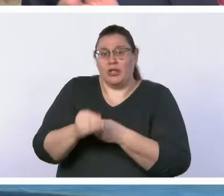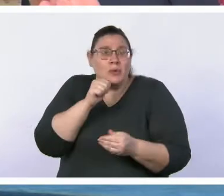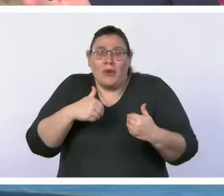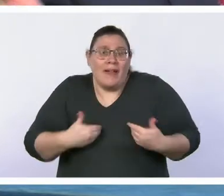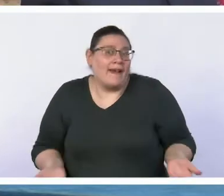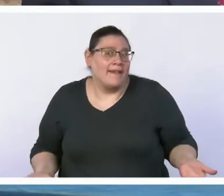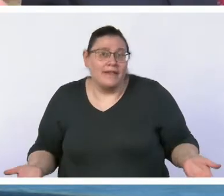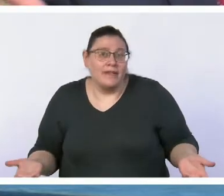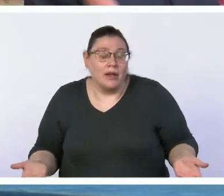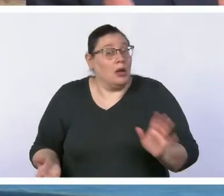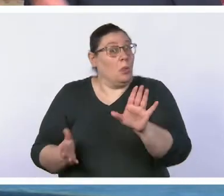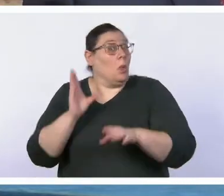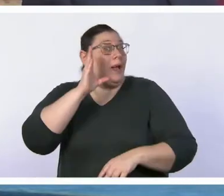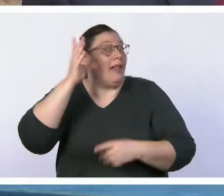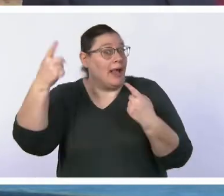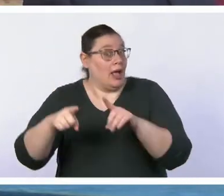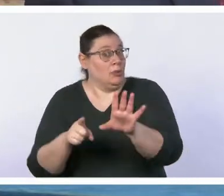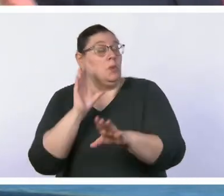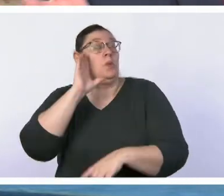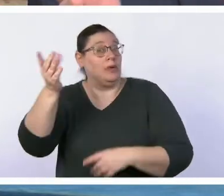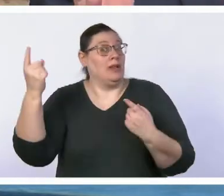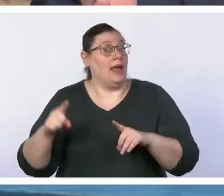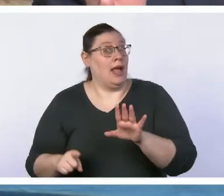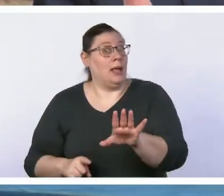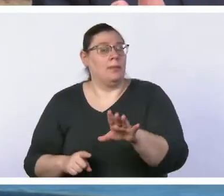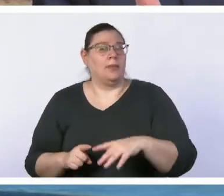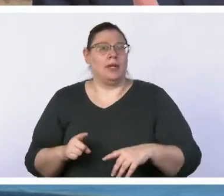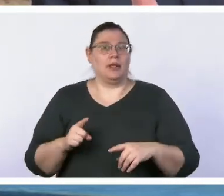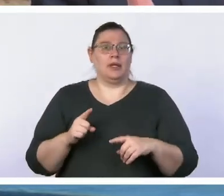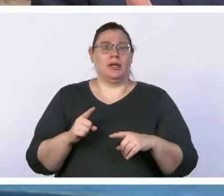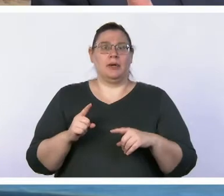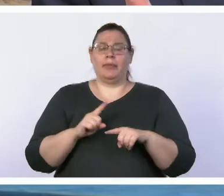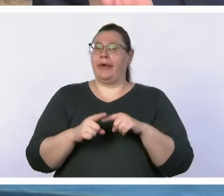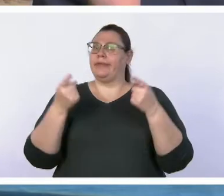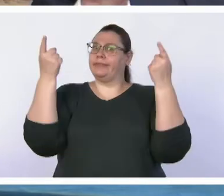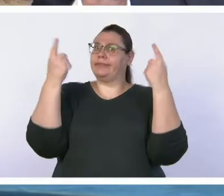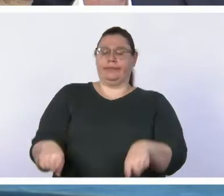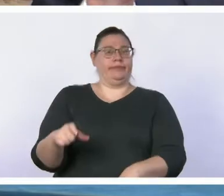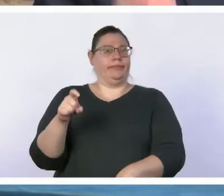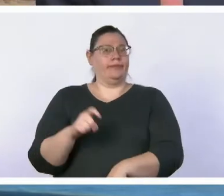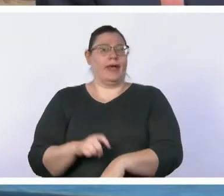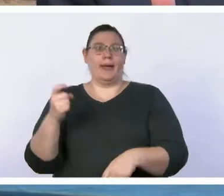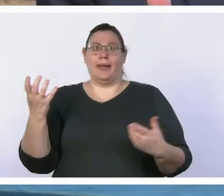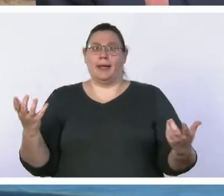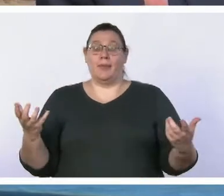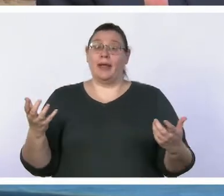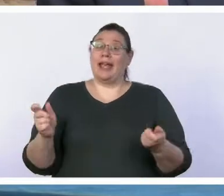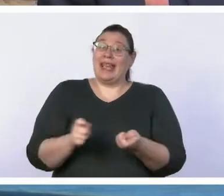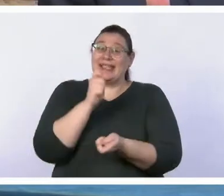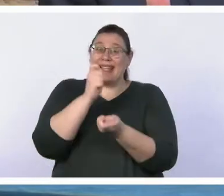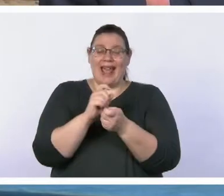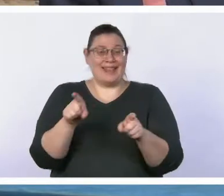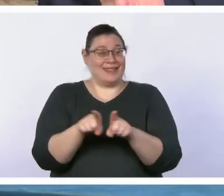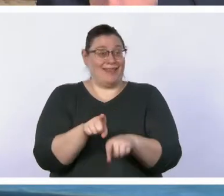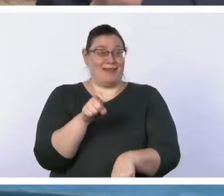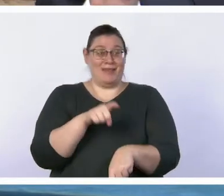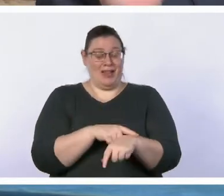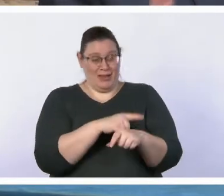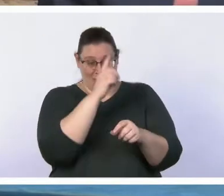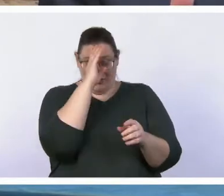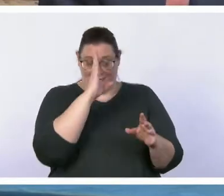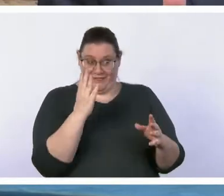That will come, but the coincidence of timing is that right when we have to prepare our budget